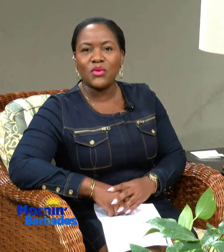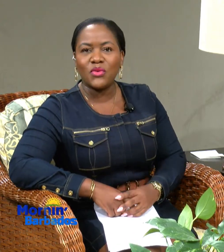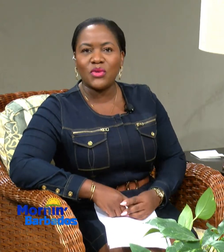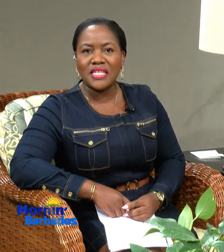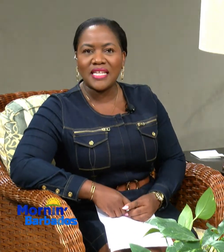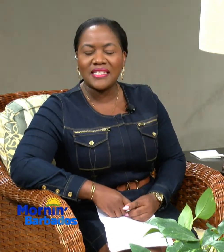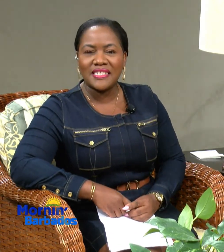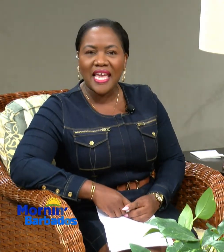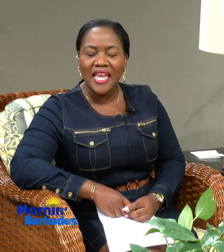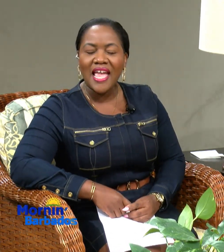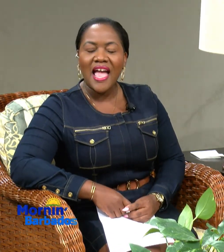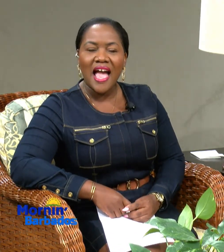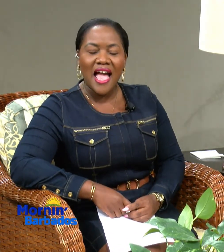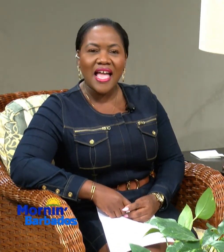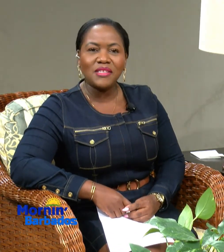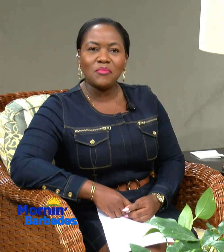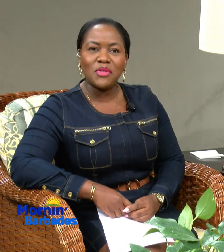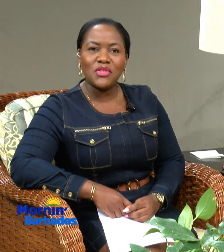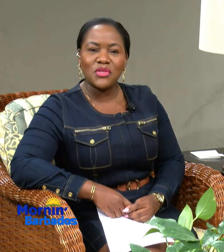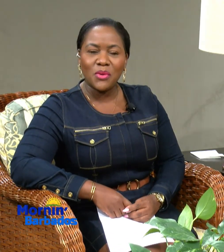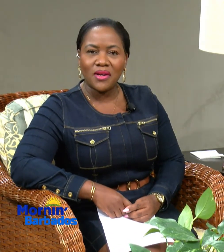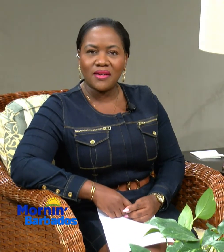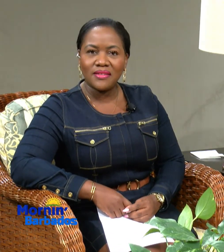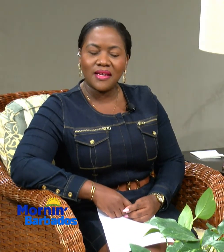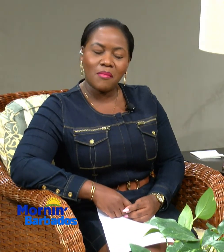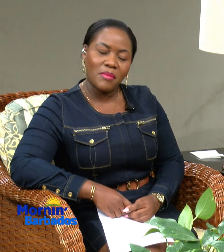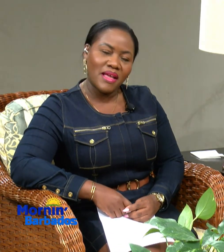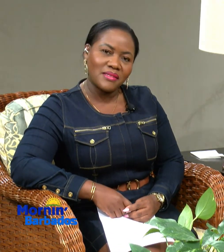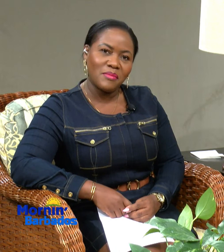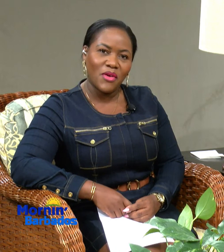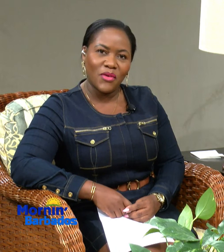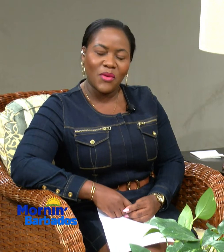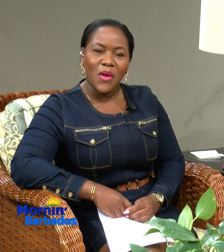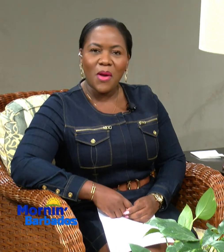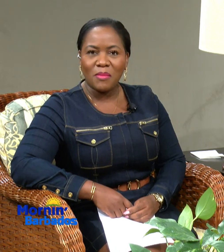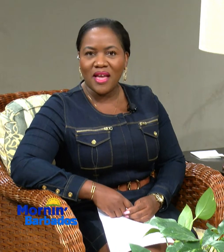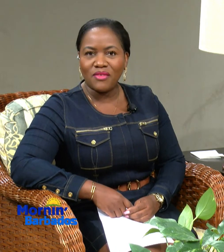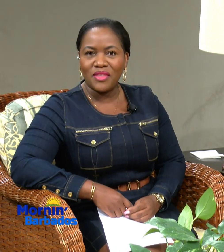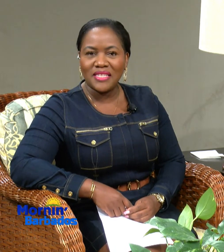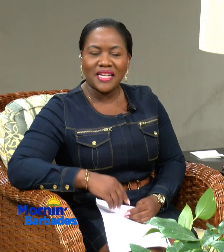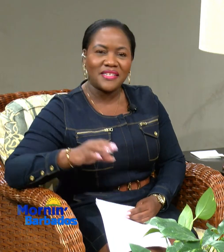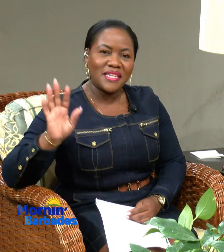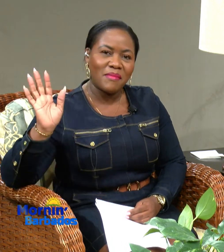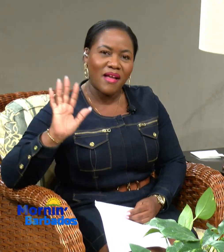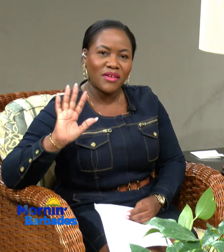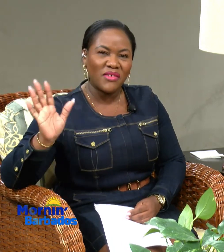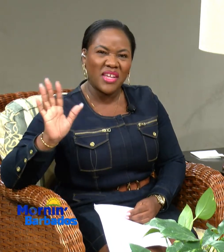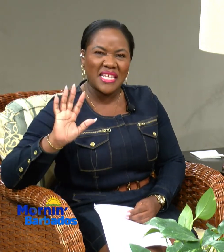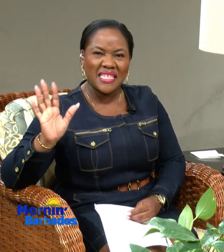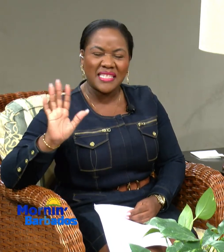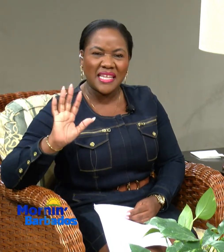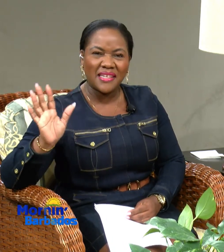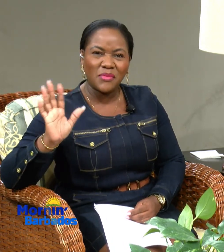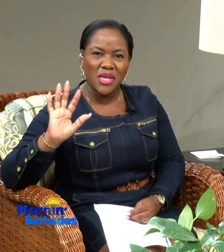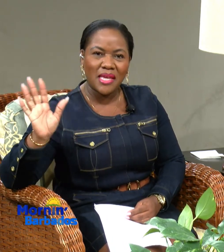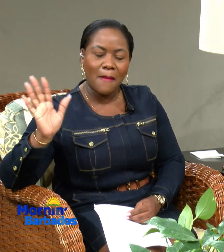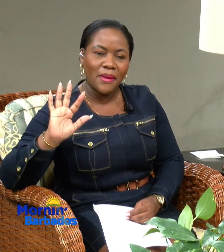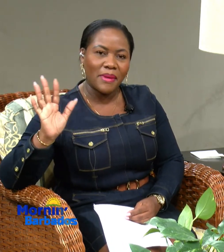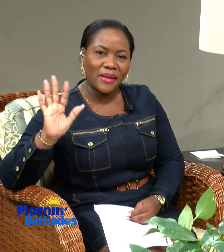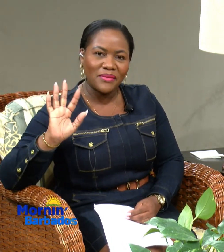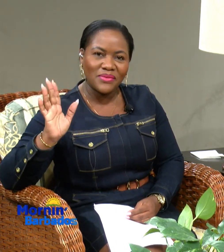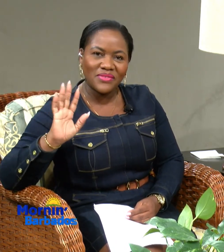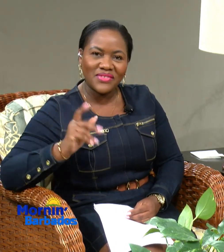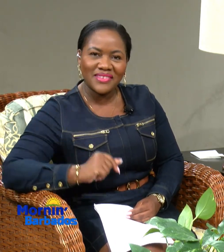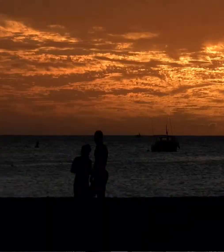smiles as you go through your day today, and be sure to come on back tomorrow. On behalf of the entire team, have a great day today and a good